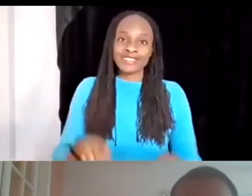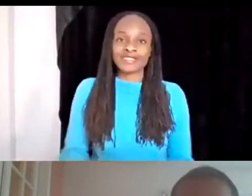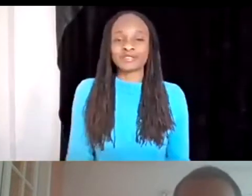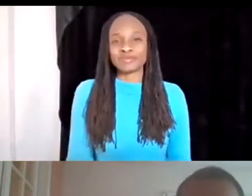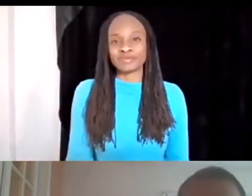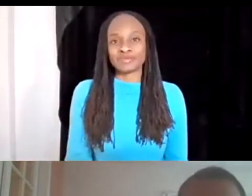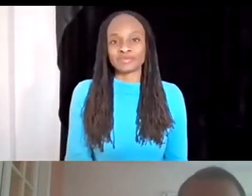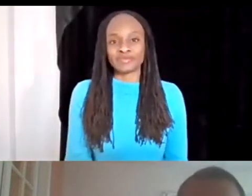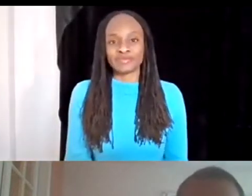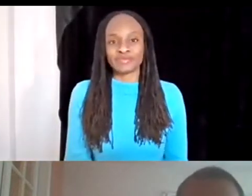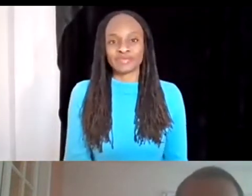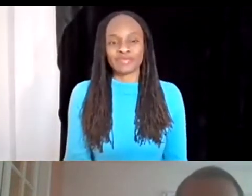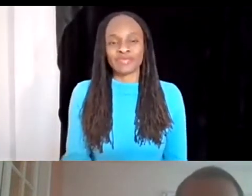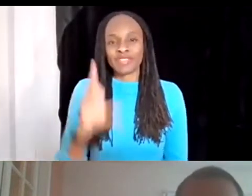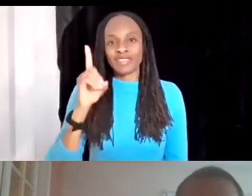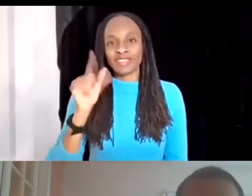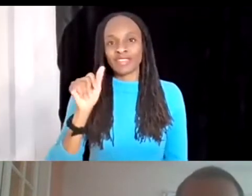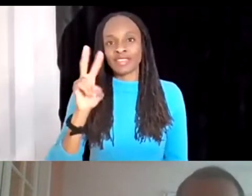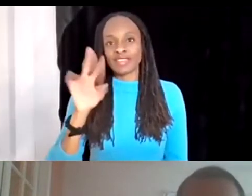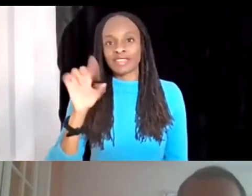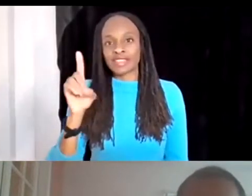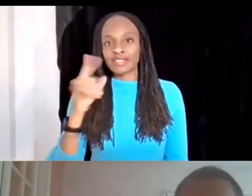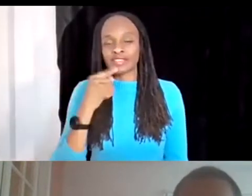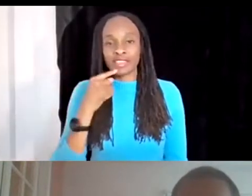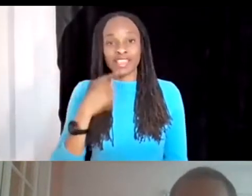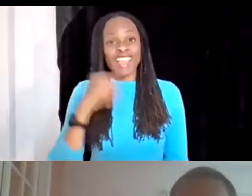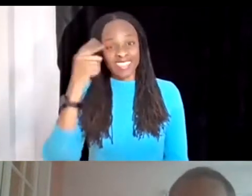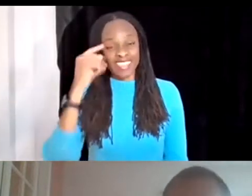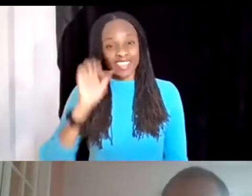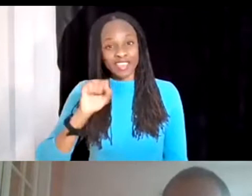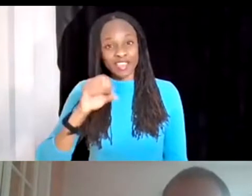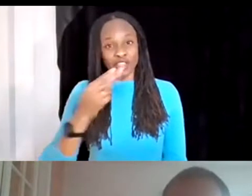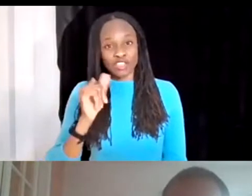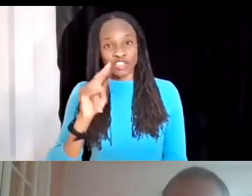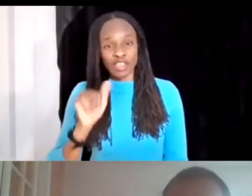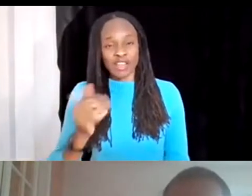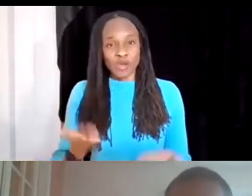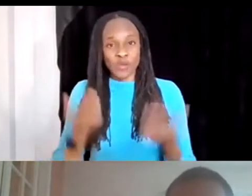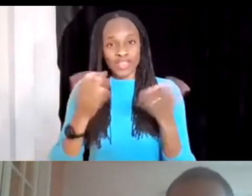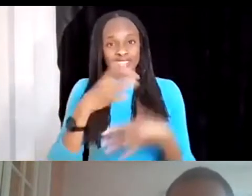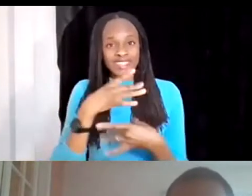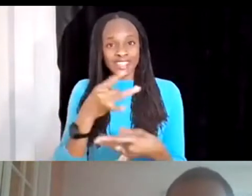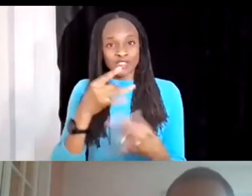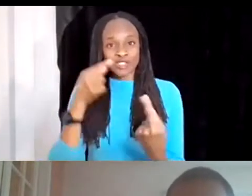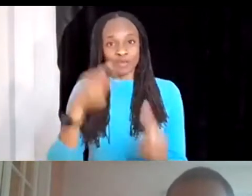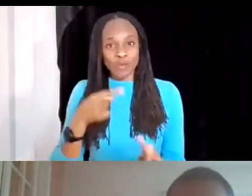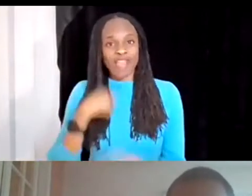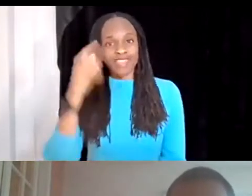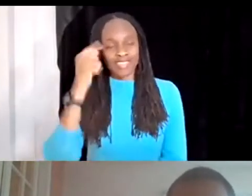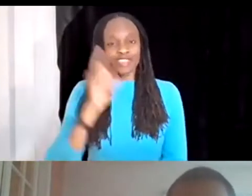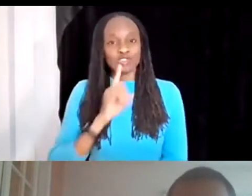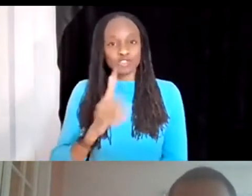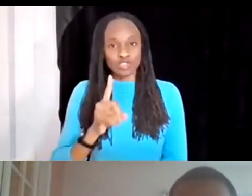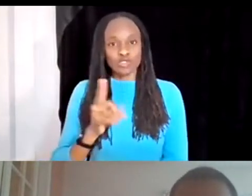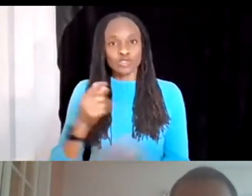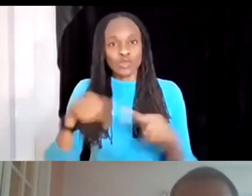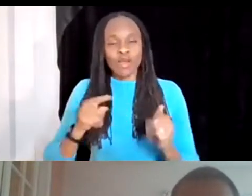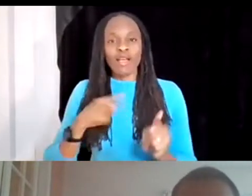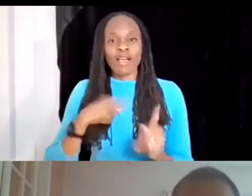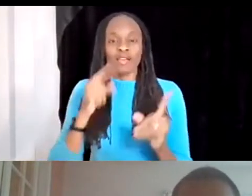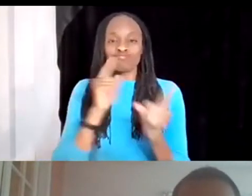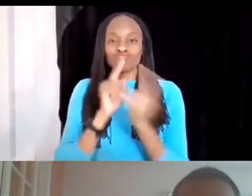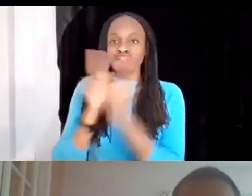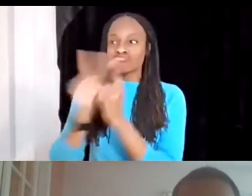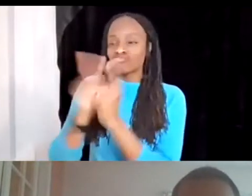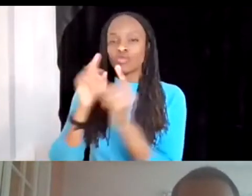I think Shaina raises an interesting point that I've definitely found to be true as I meet more and more disabled folks in all kinds